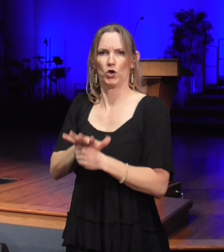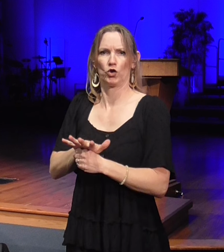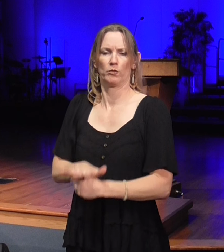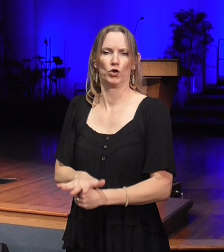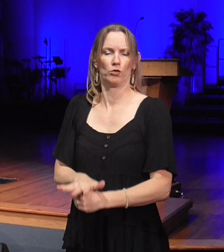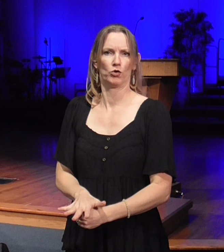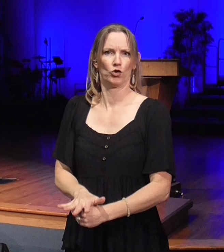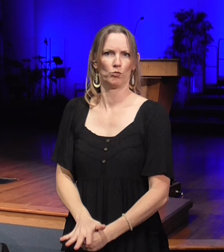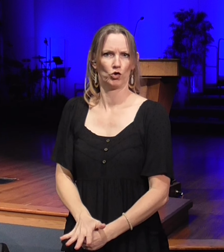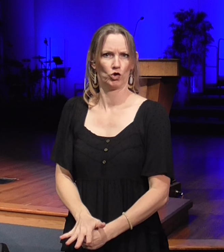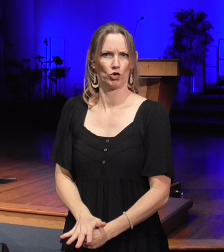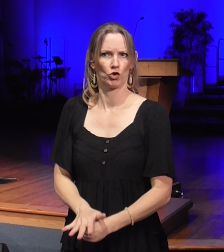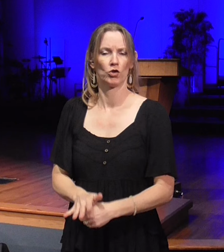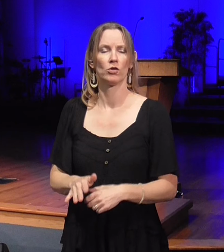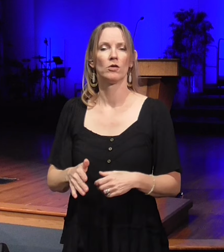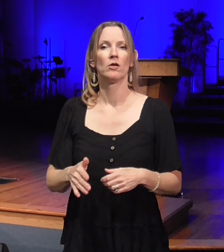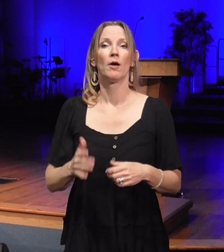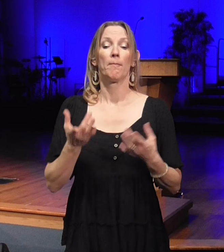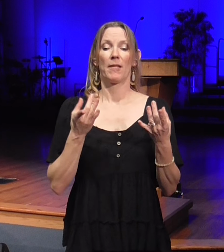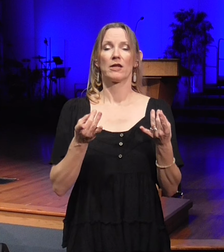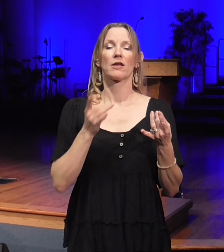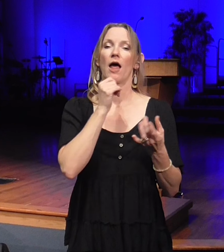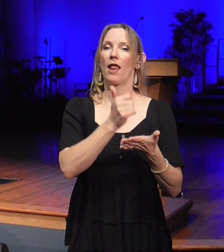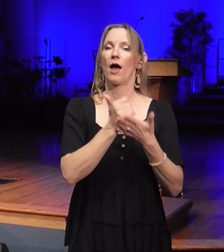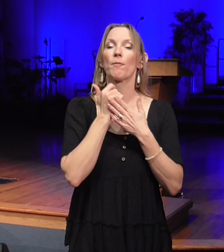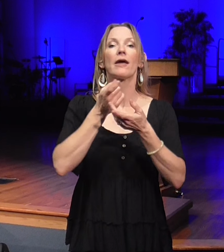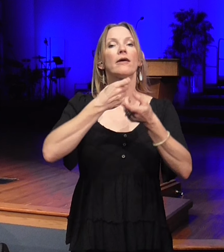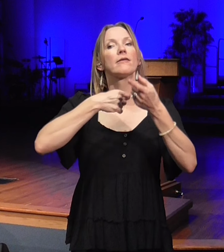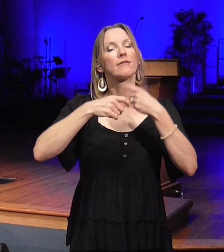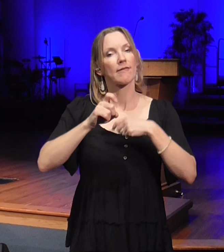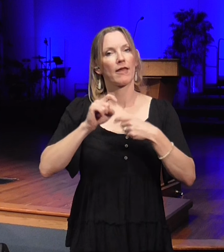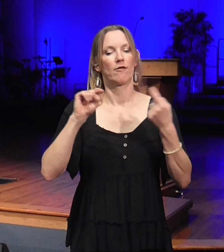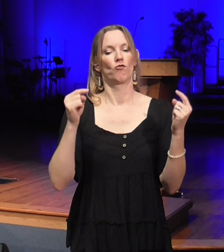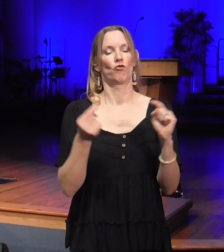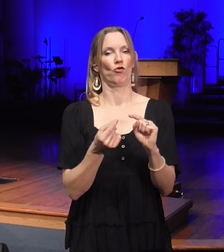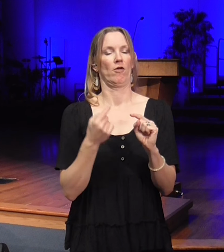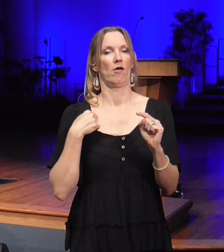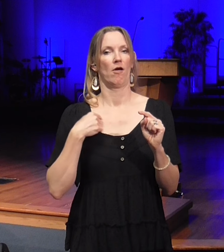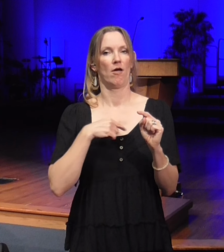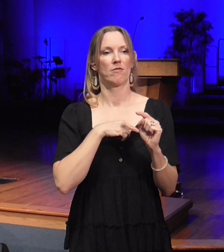and deeper. Our meditation isn't helping, it's actually doing harm.